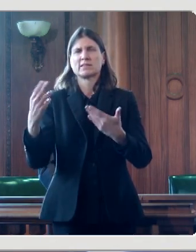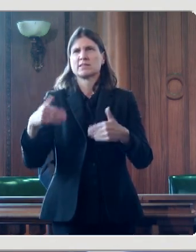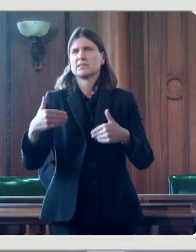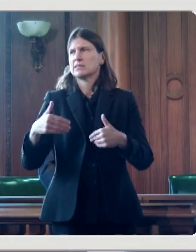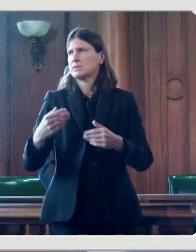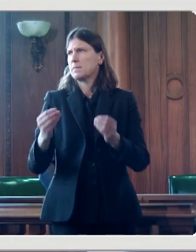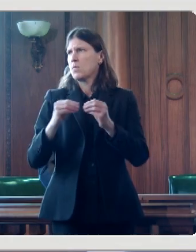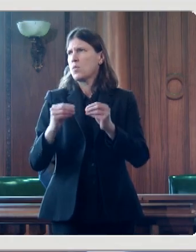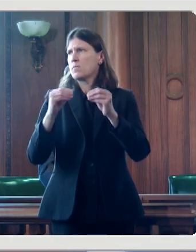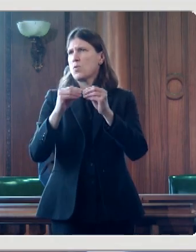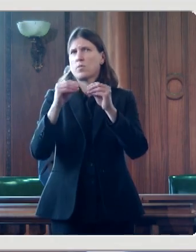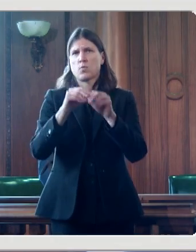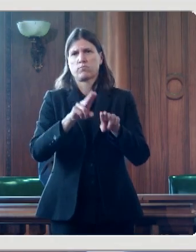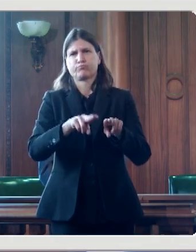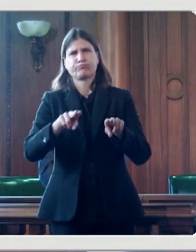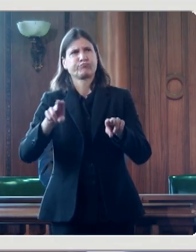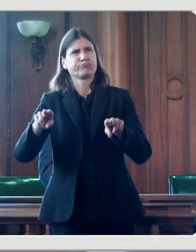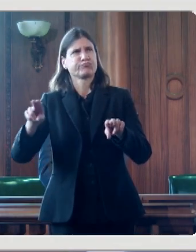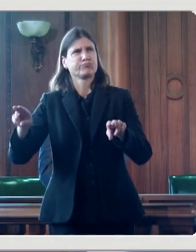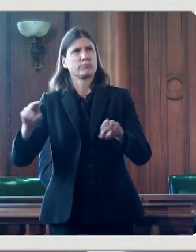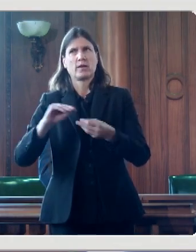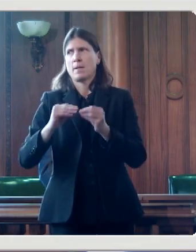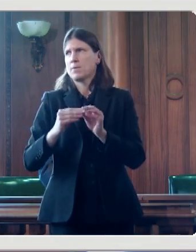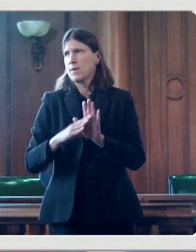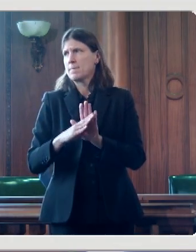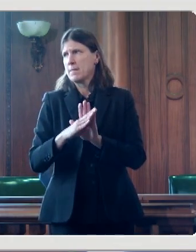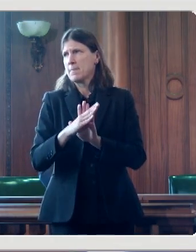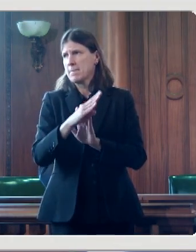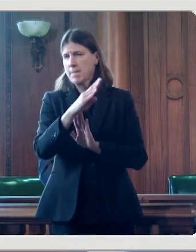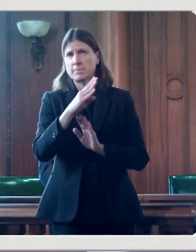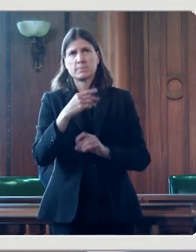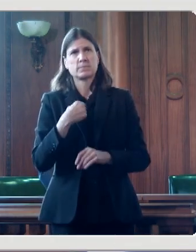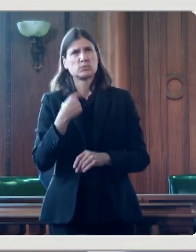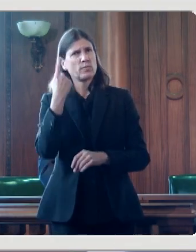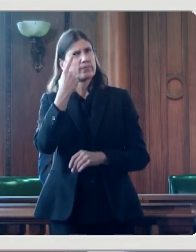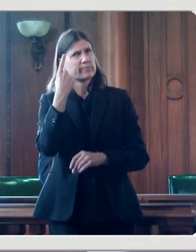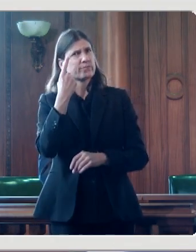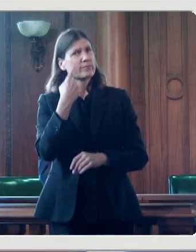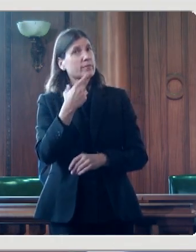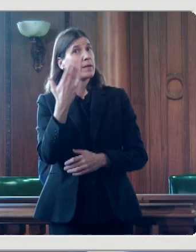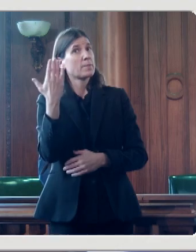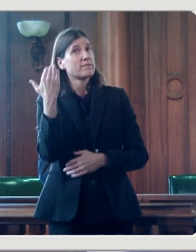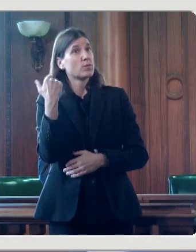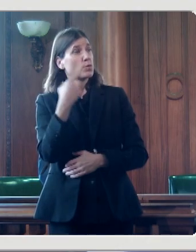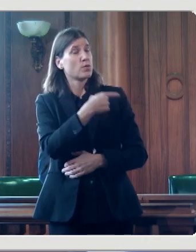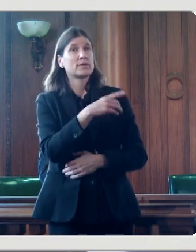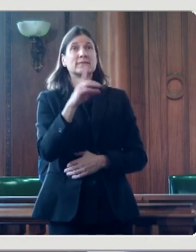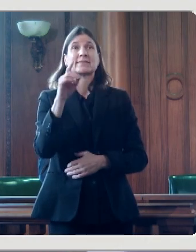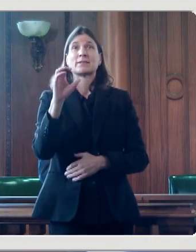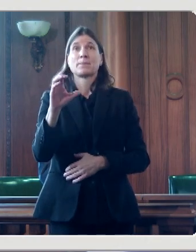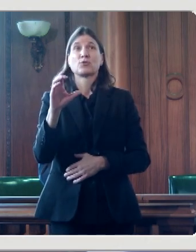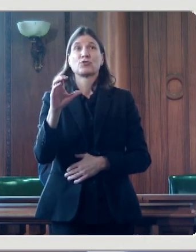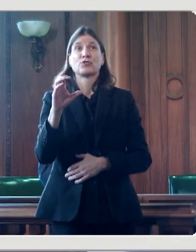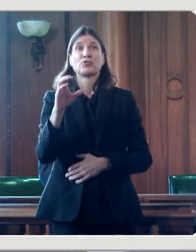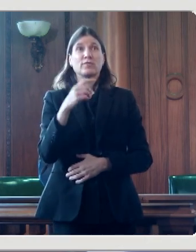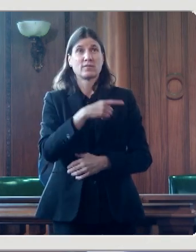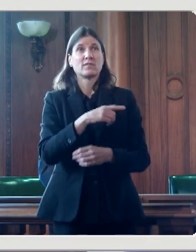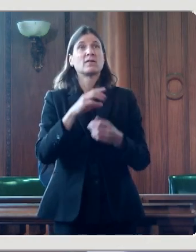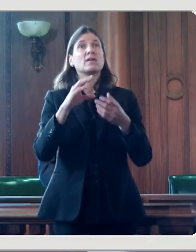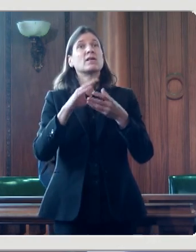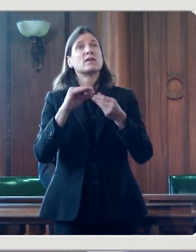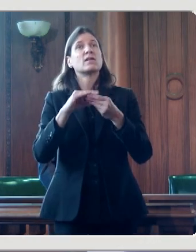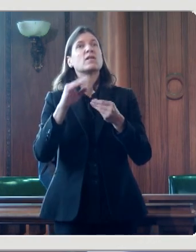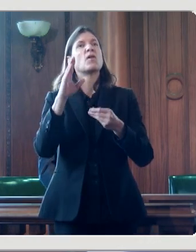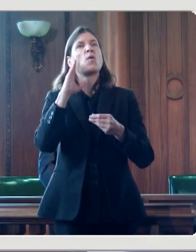what they talk about plateauing at least until Christmas through most of December. So I'm just curious if there's any reason why